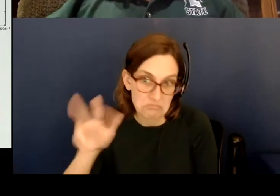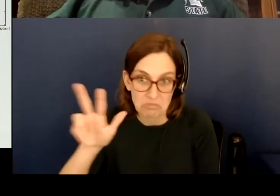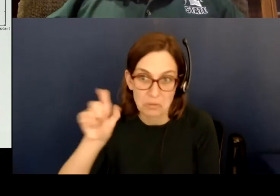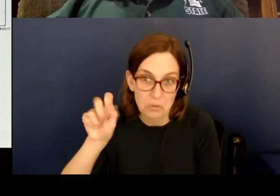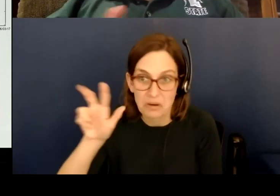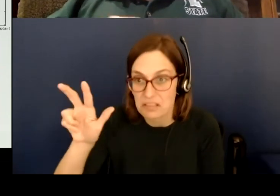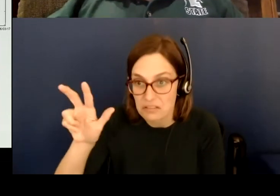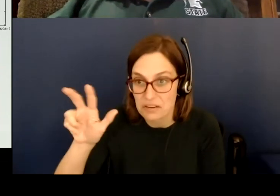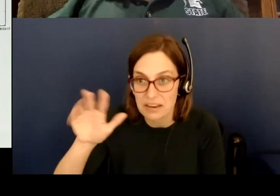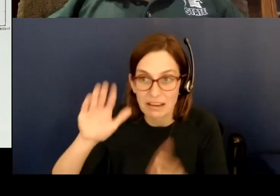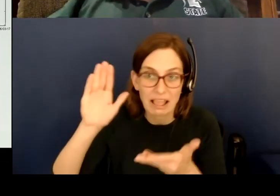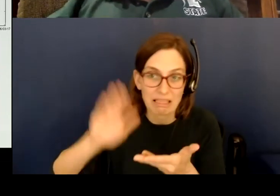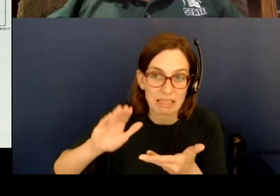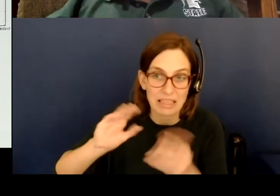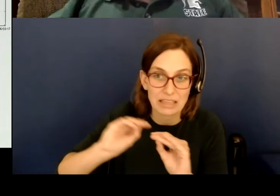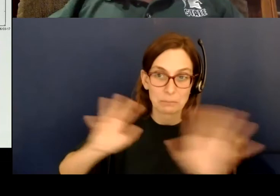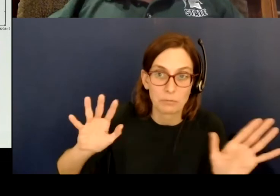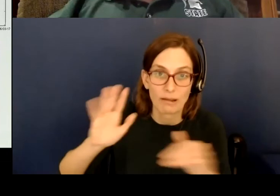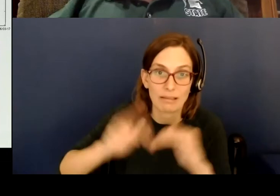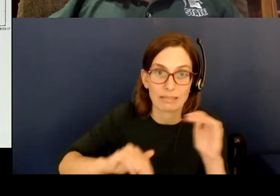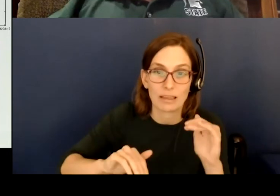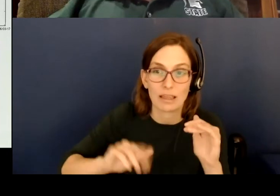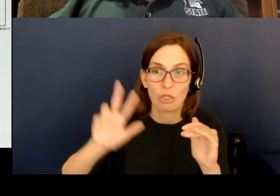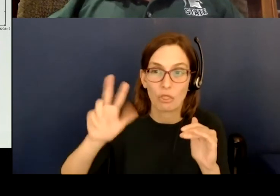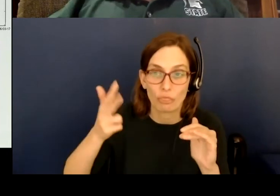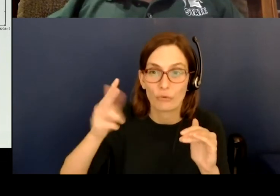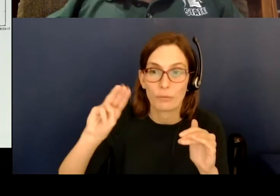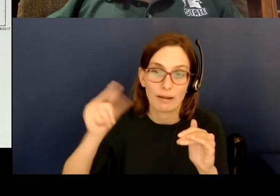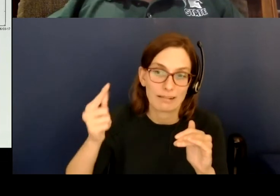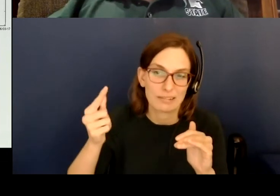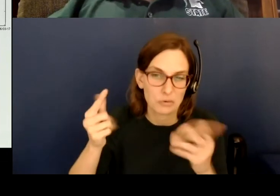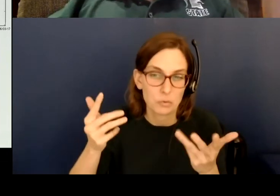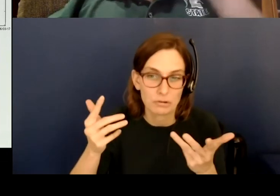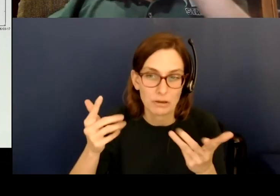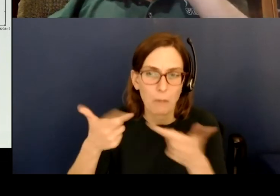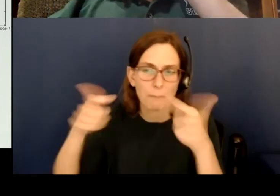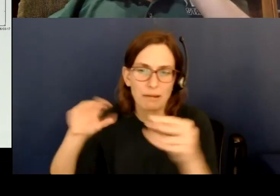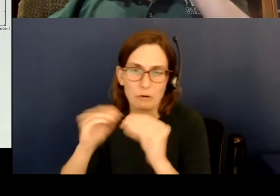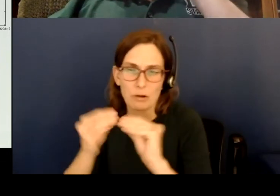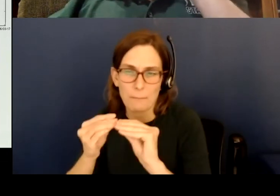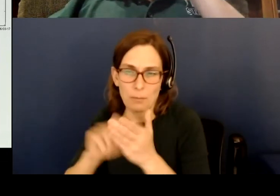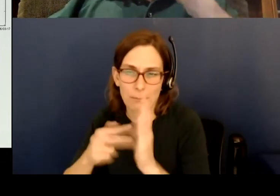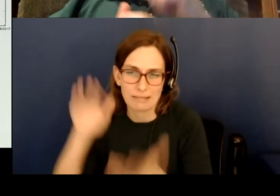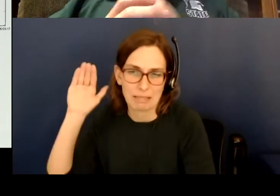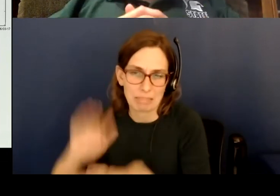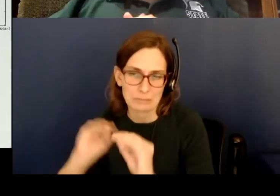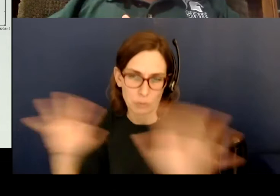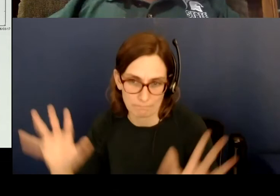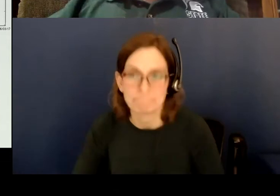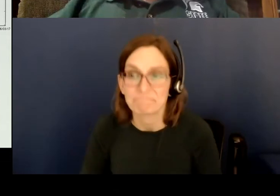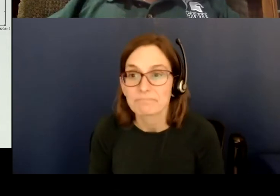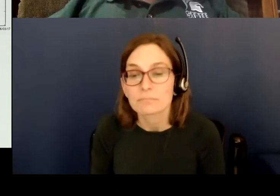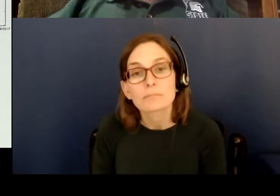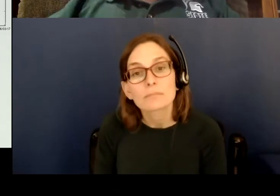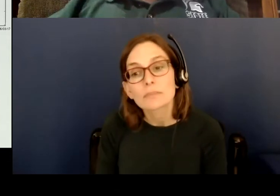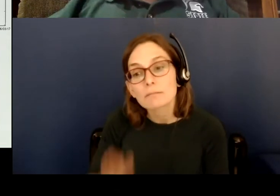is less bright than third magnitude, for example. Okay, this person asks, what is